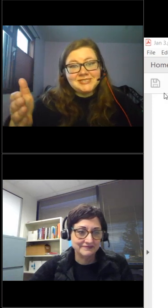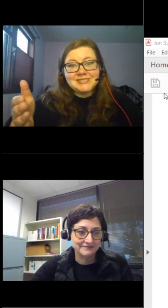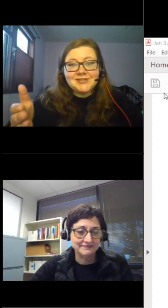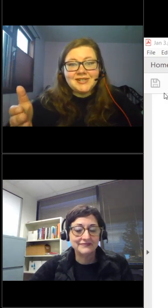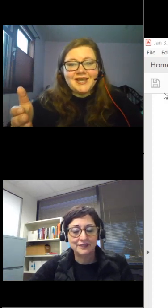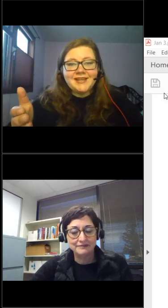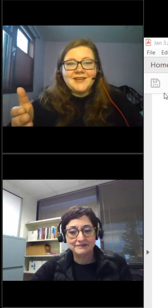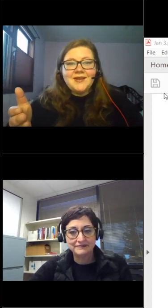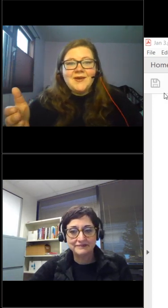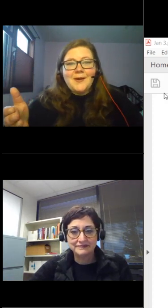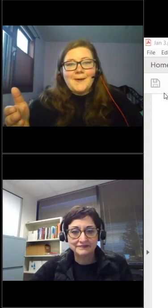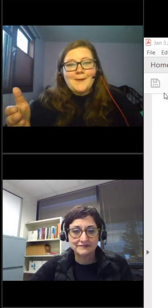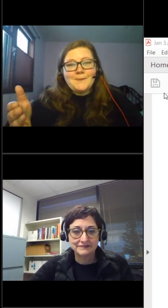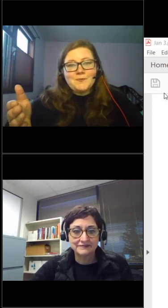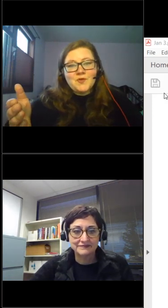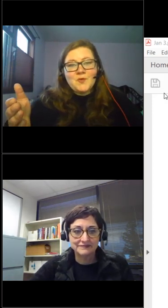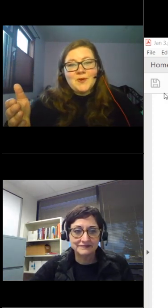still steering it.